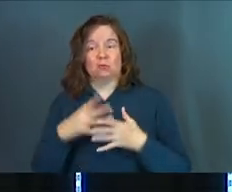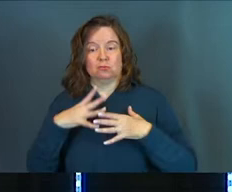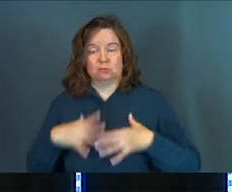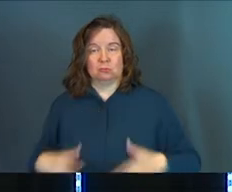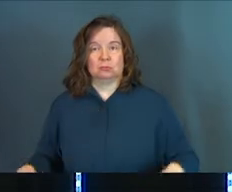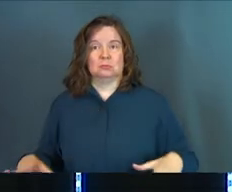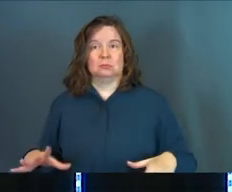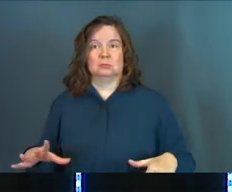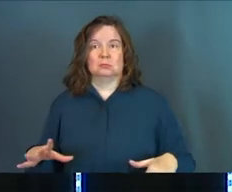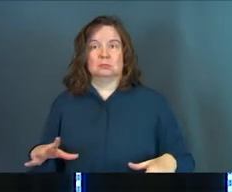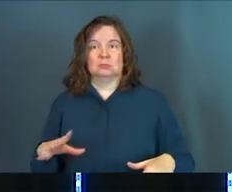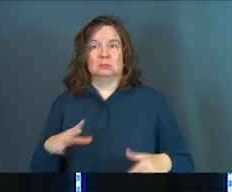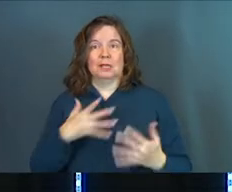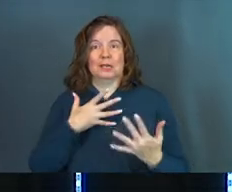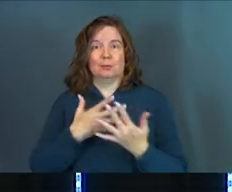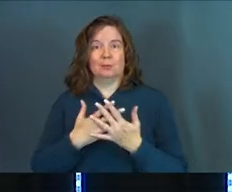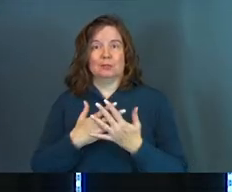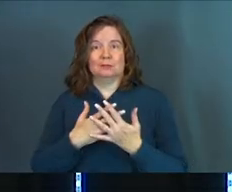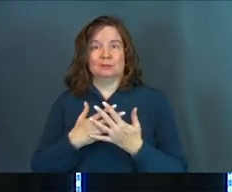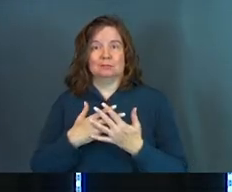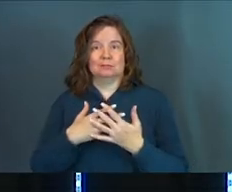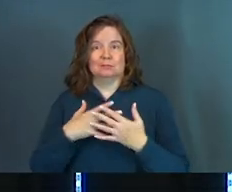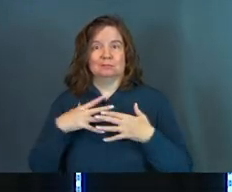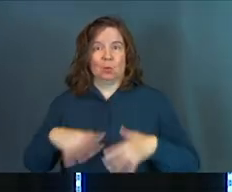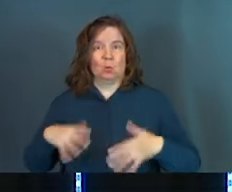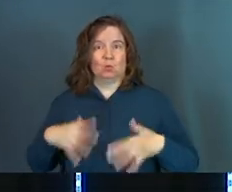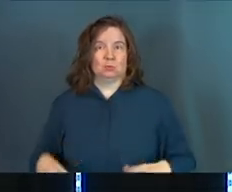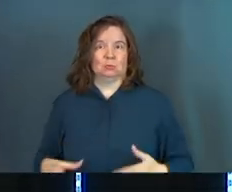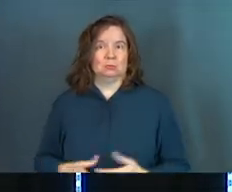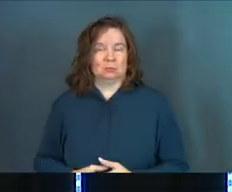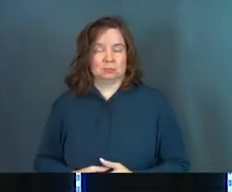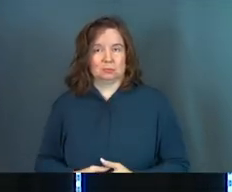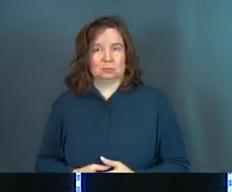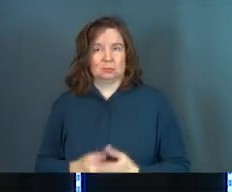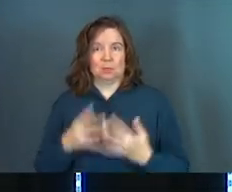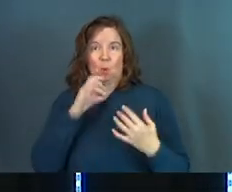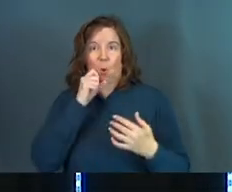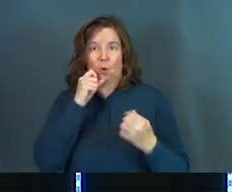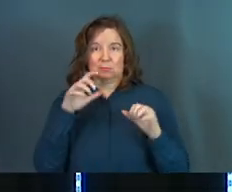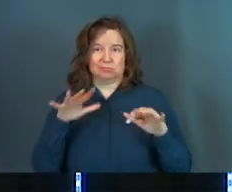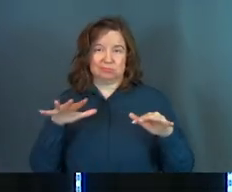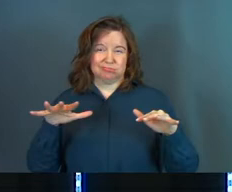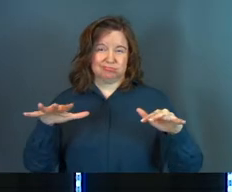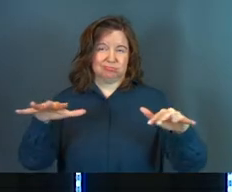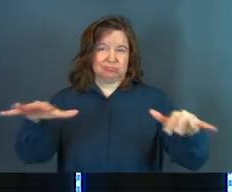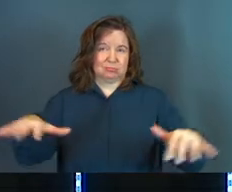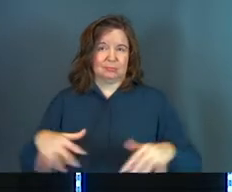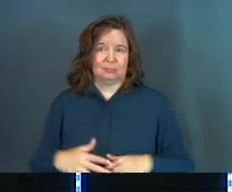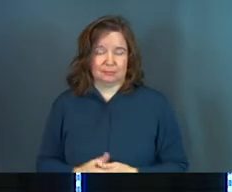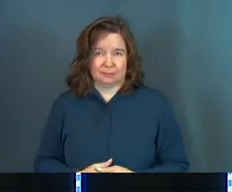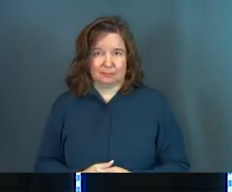in prison jumpsuits. A sea of orange.